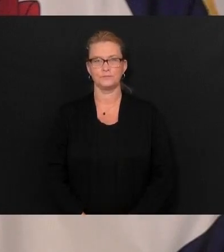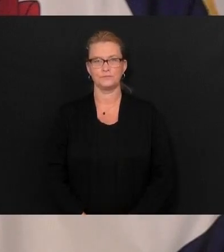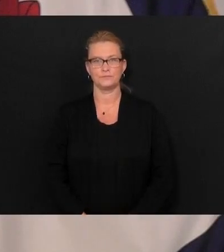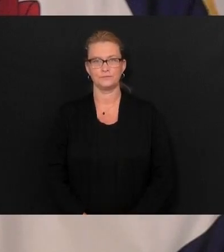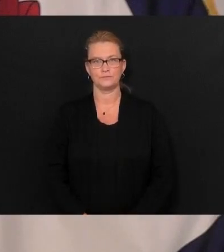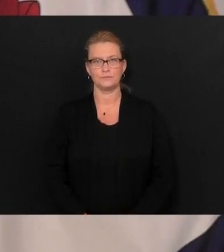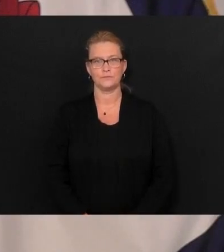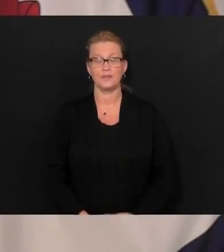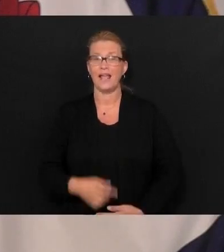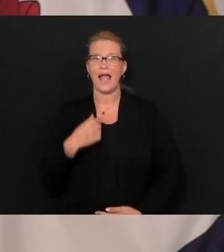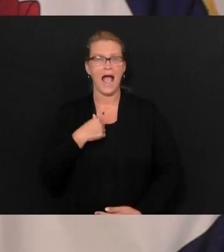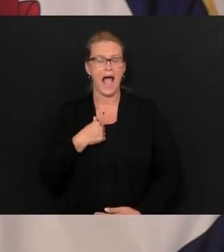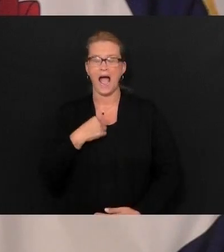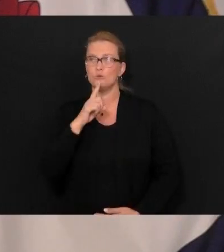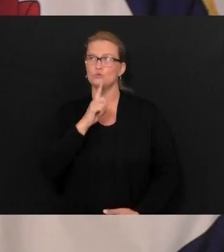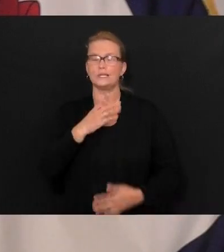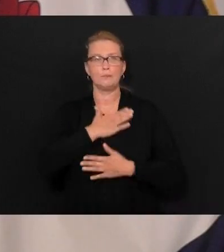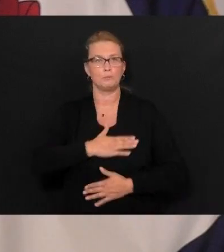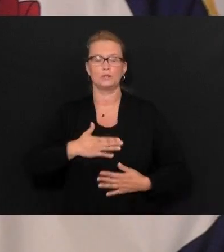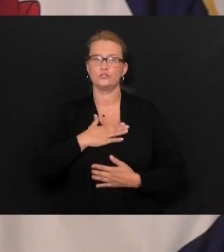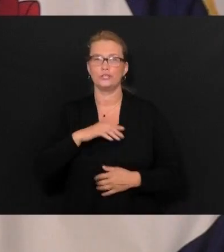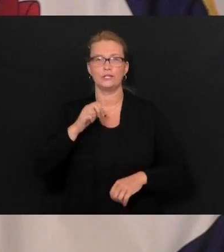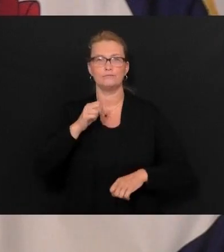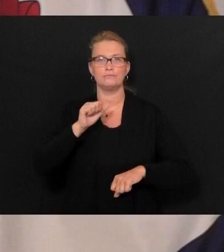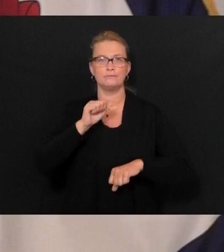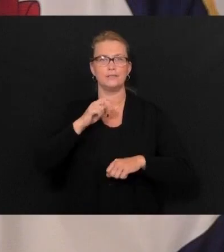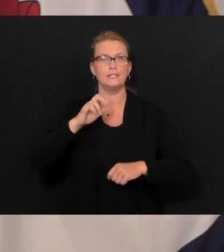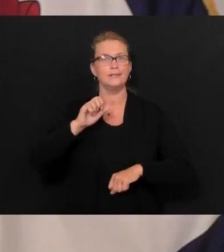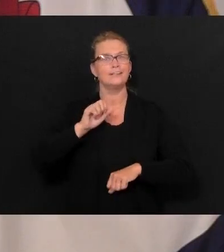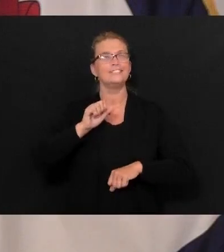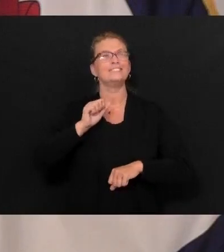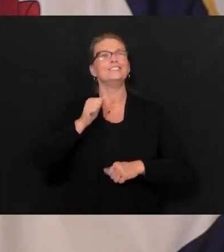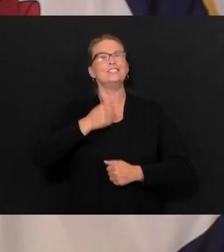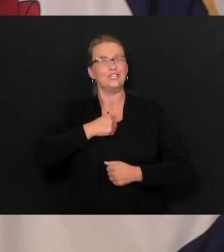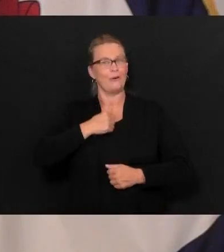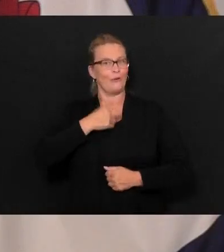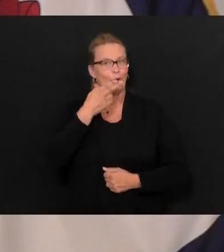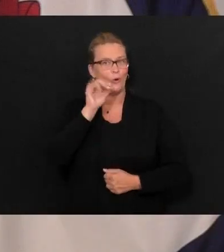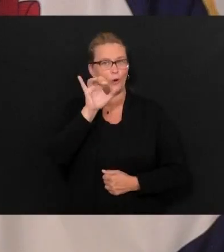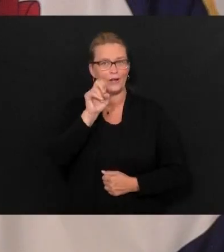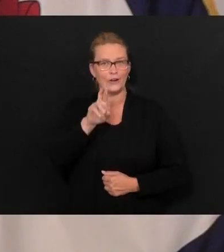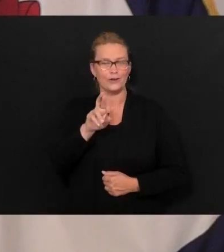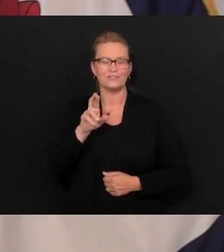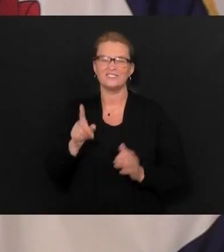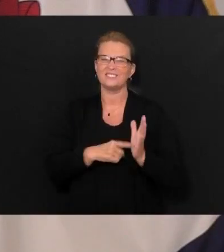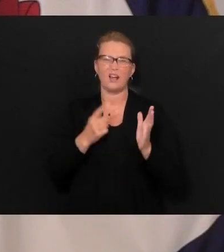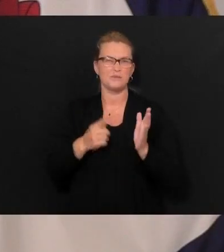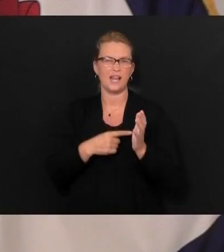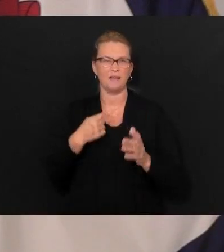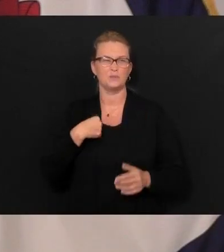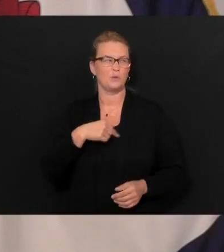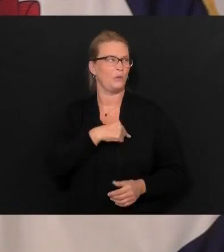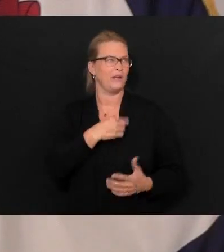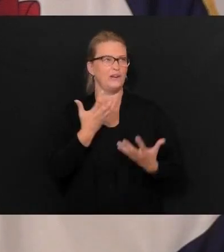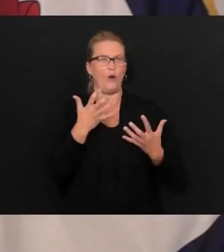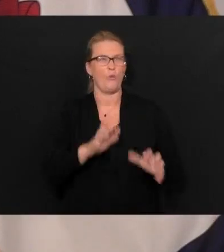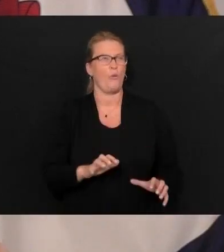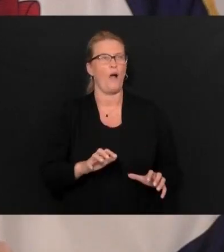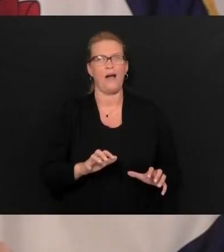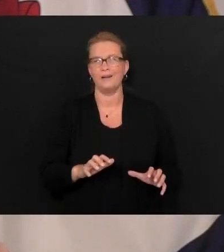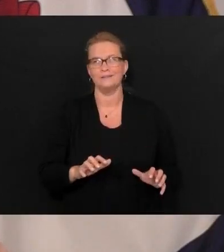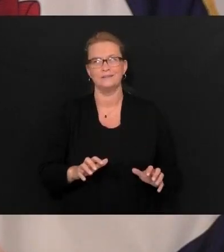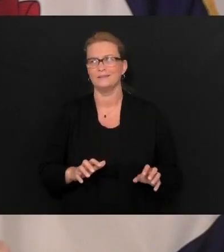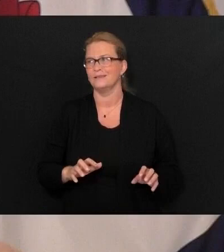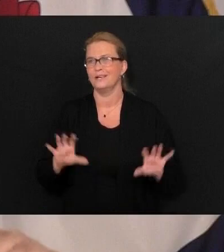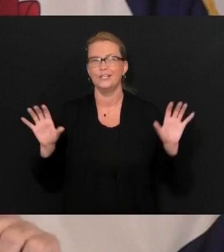what General Hoyer just said. We oftentimes don't want to do something because we don't think that's,